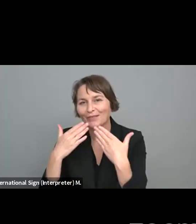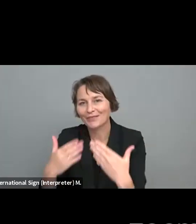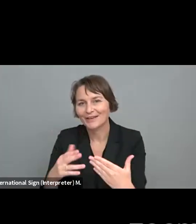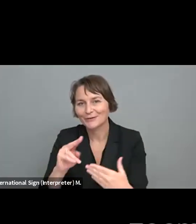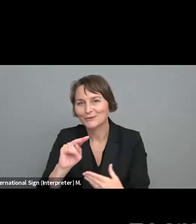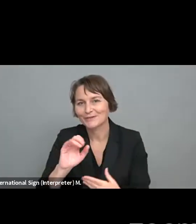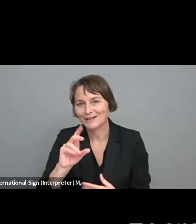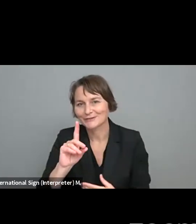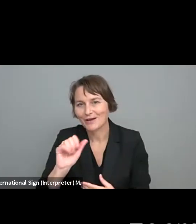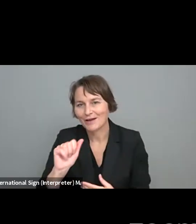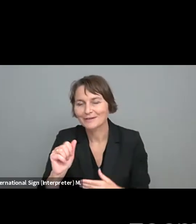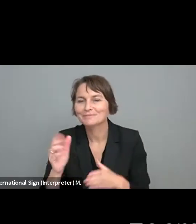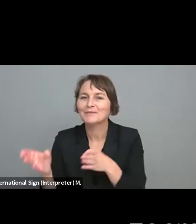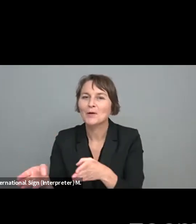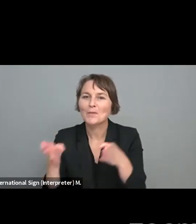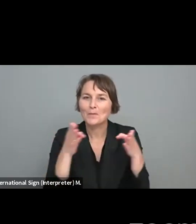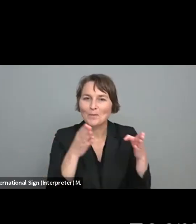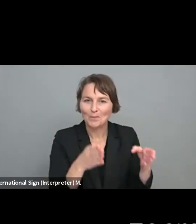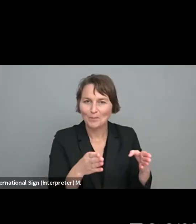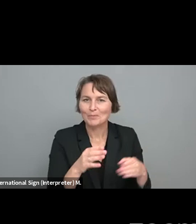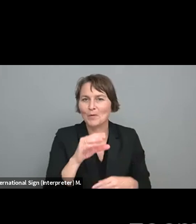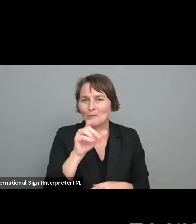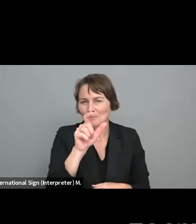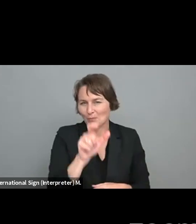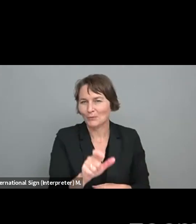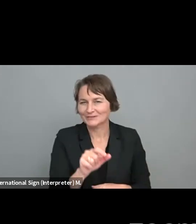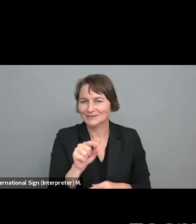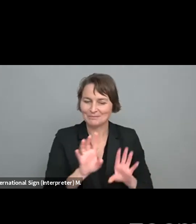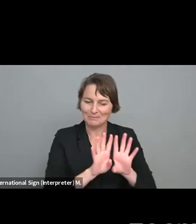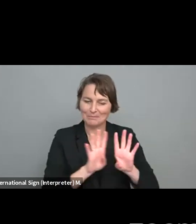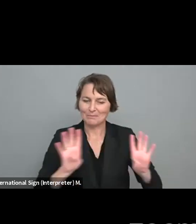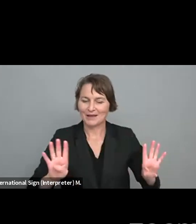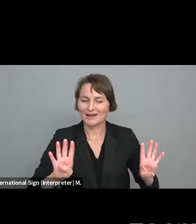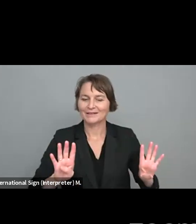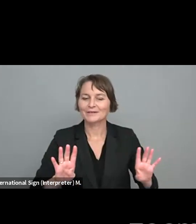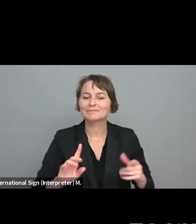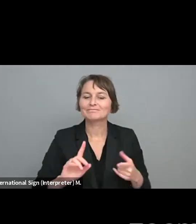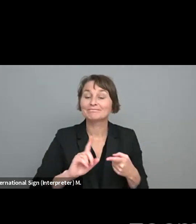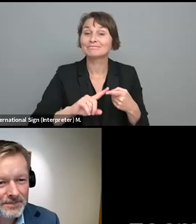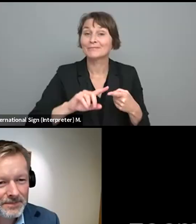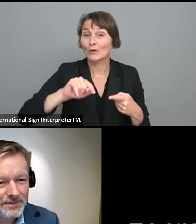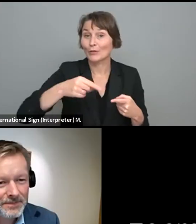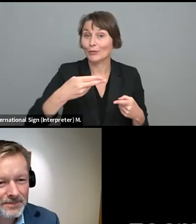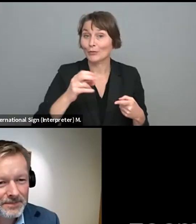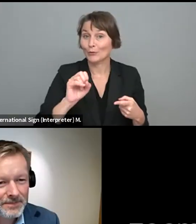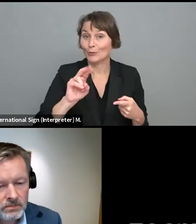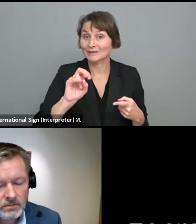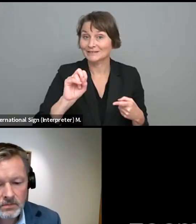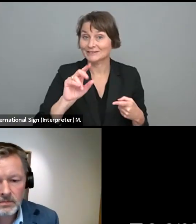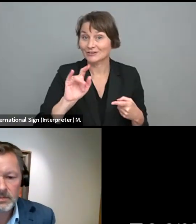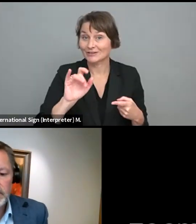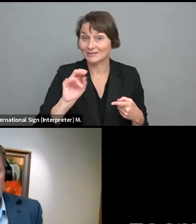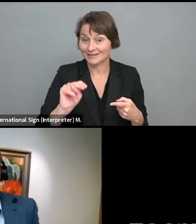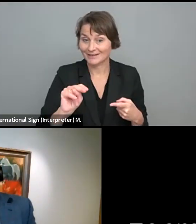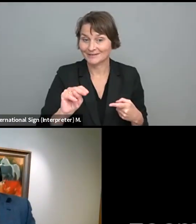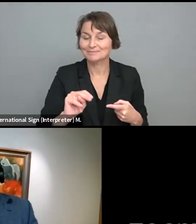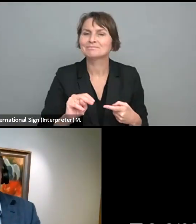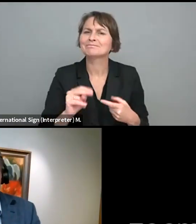now to Thorstein with the first question that I want to bring to him. Thorstein, let's bring the